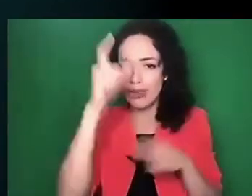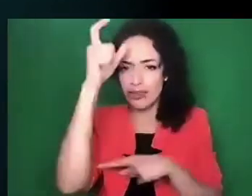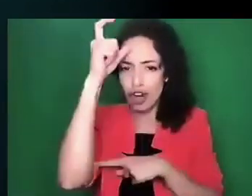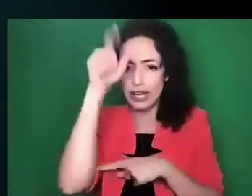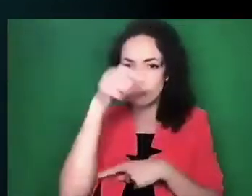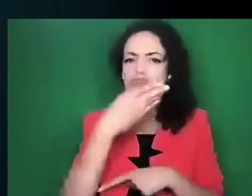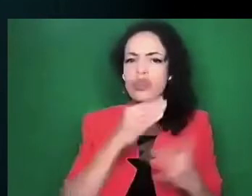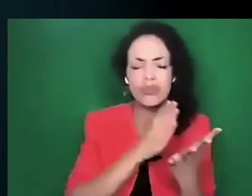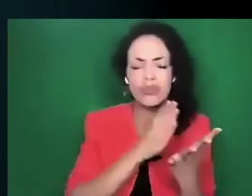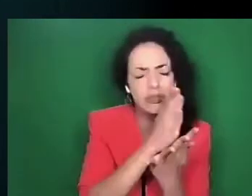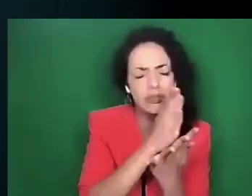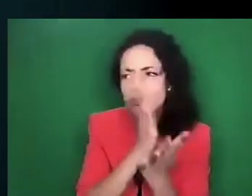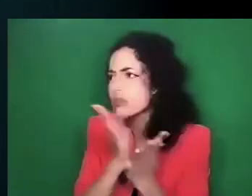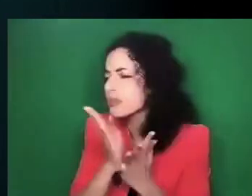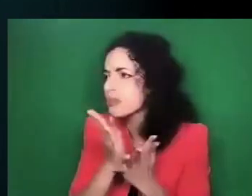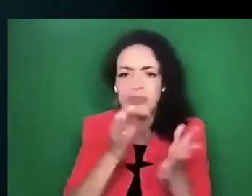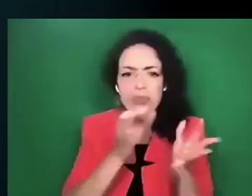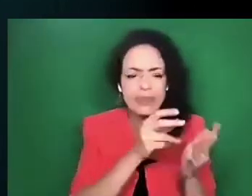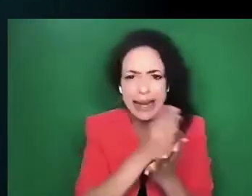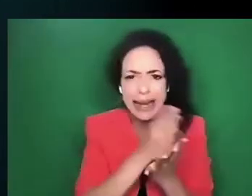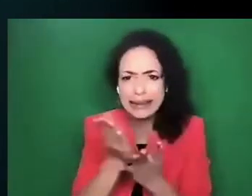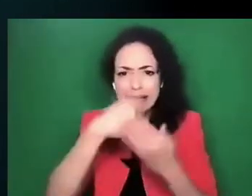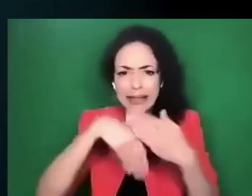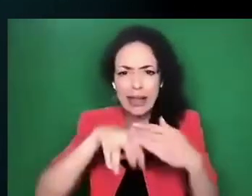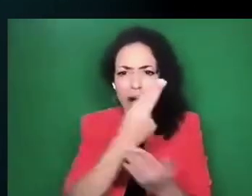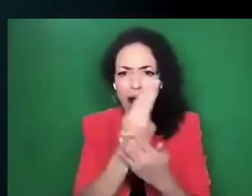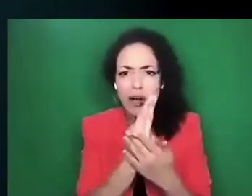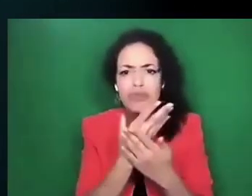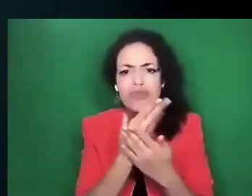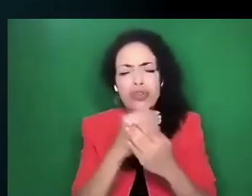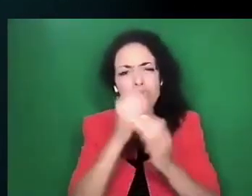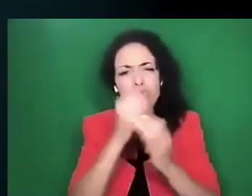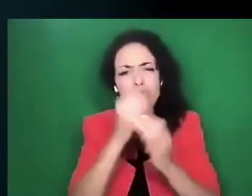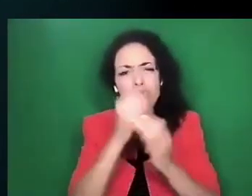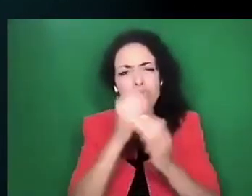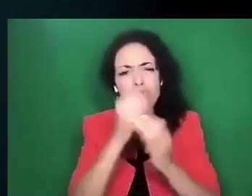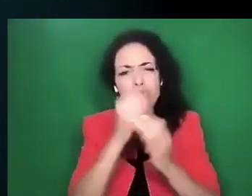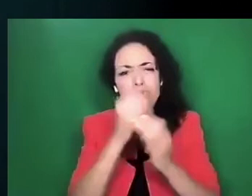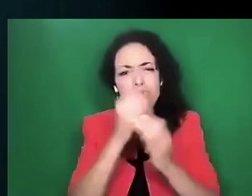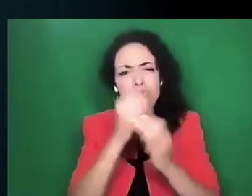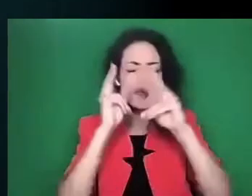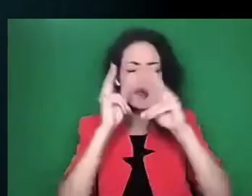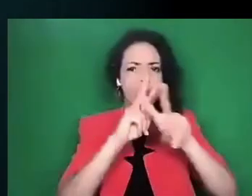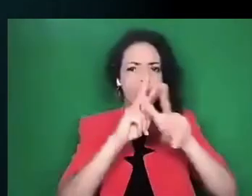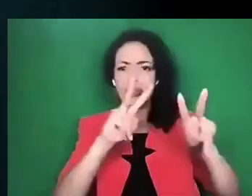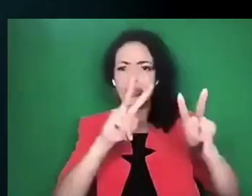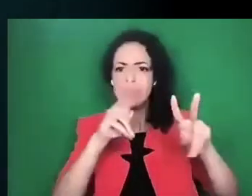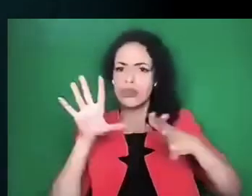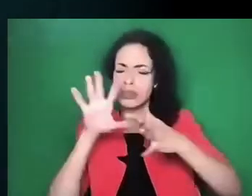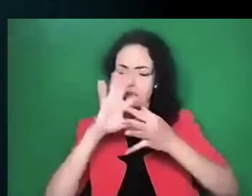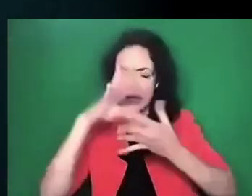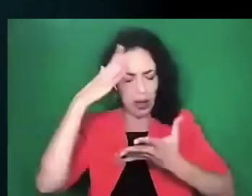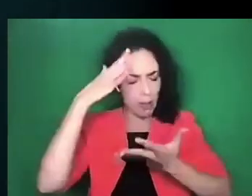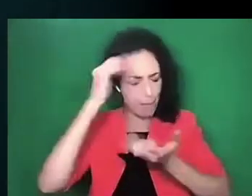and invisibility. That's to anchor memory, space, and time to unseen and